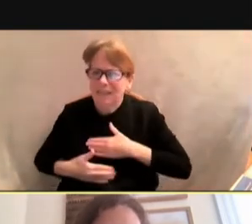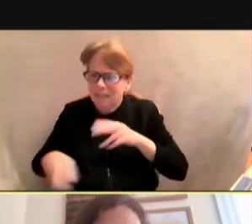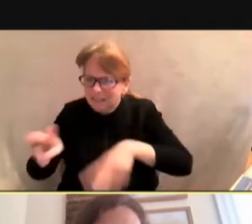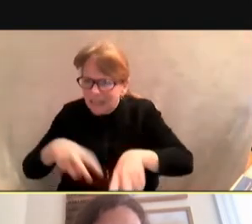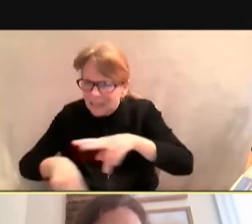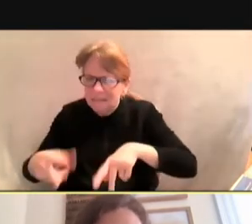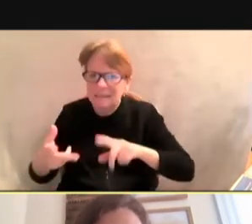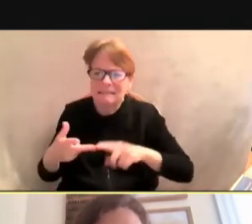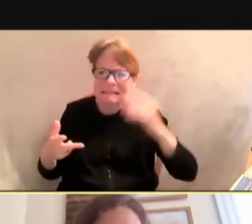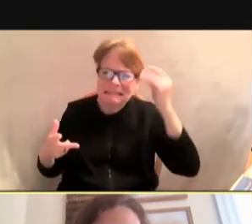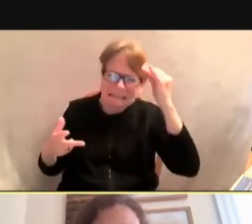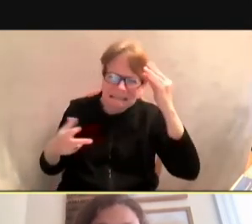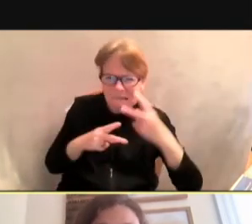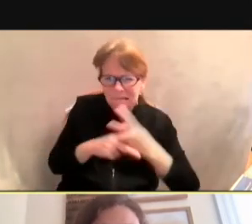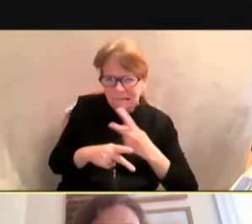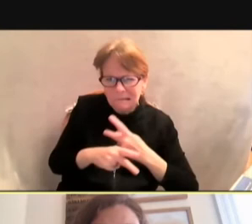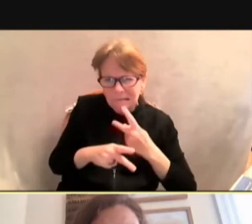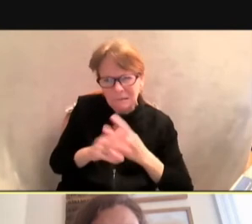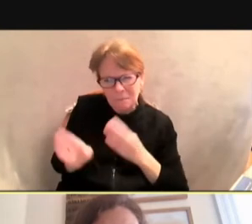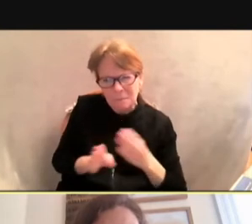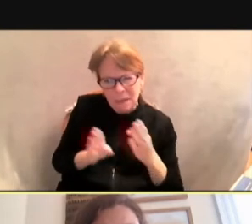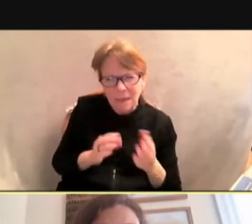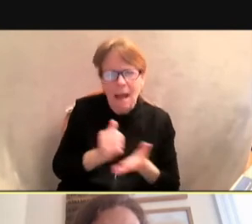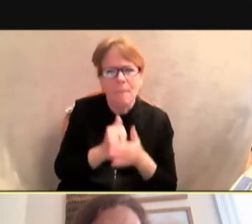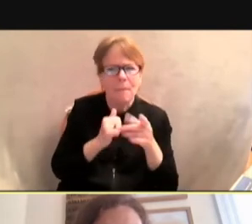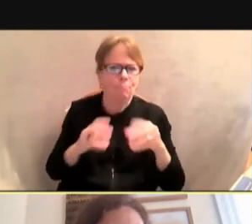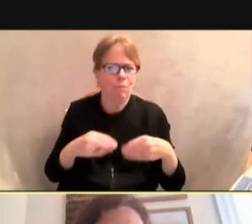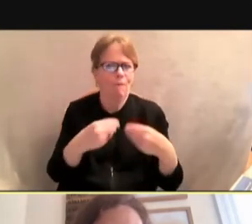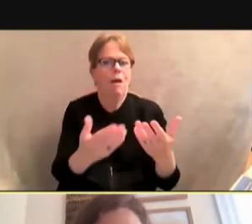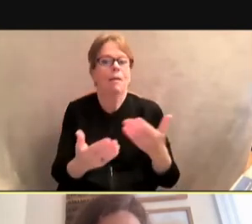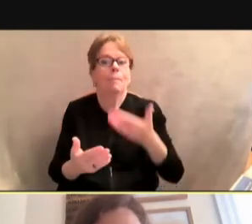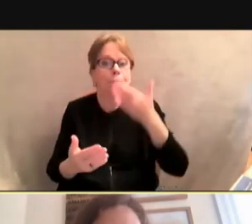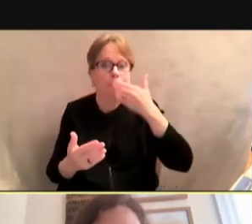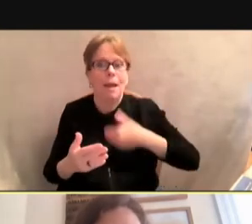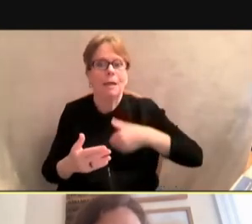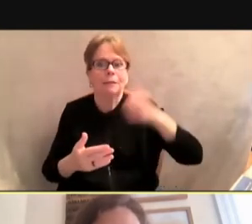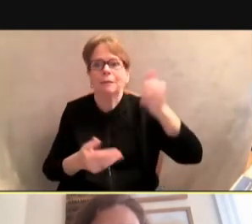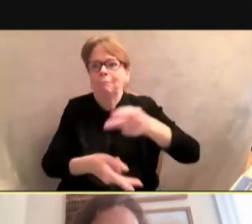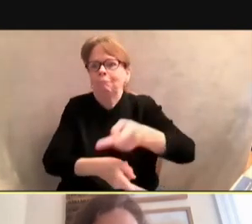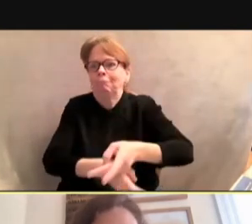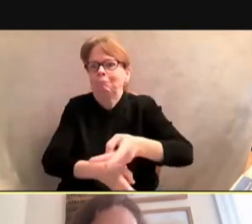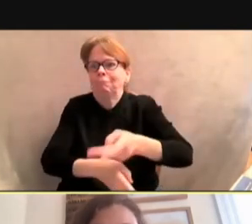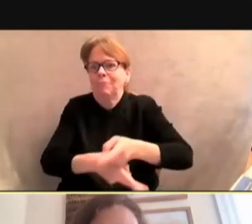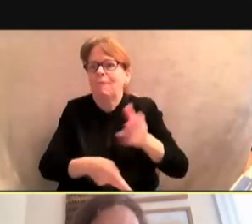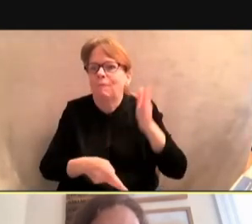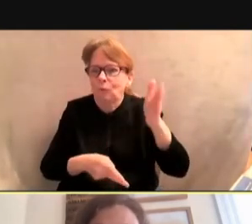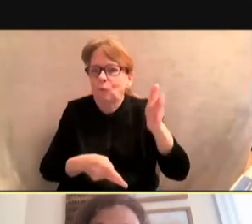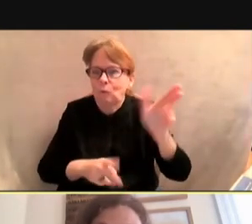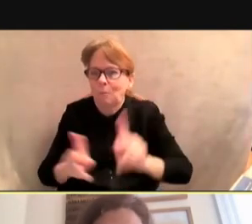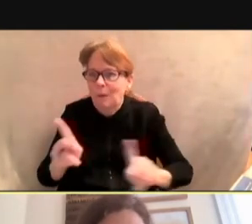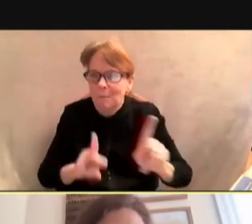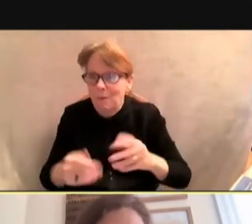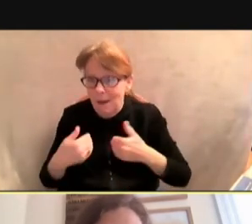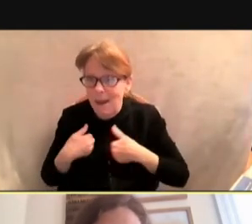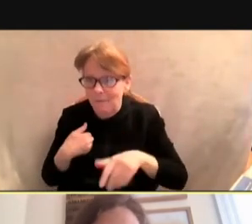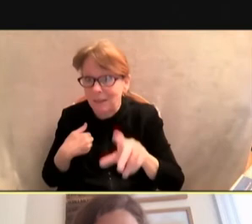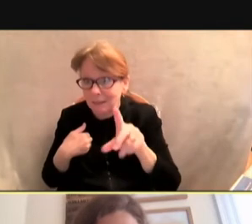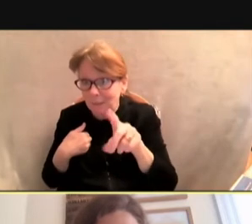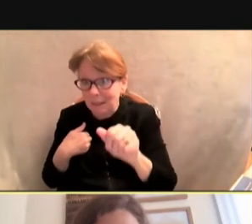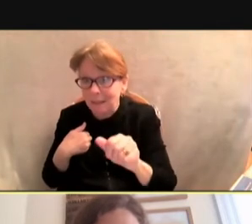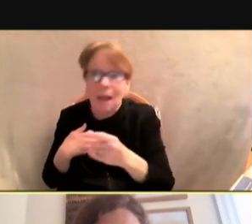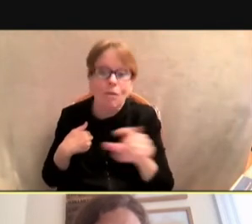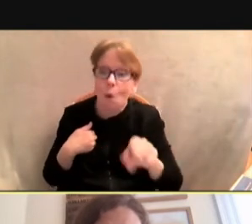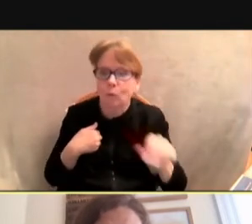reasoning strategies that will allow them to provide the highest quality of care for their future patients with and without